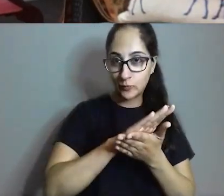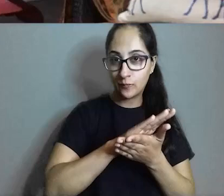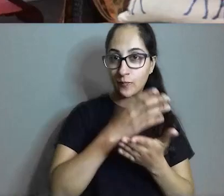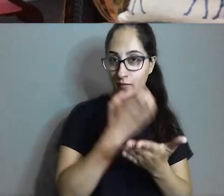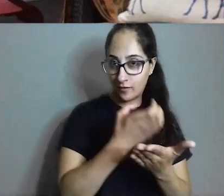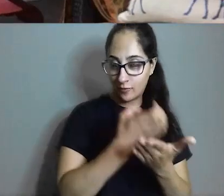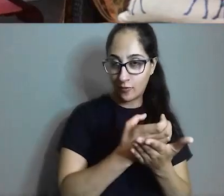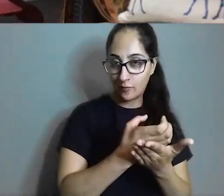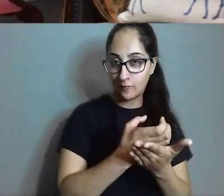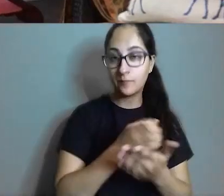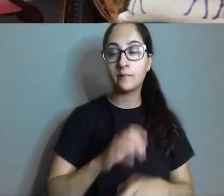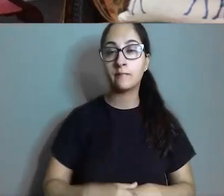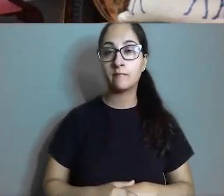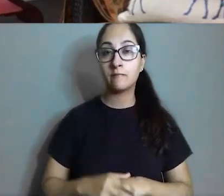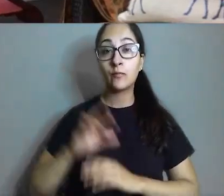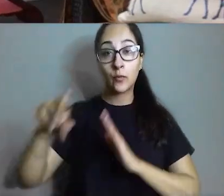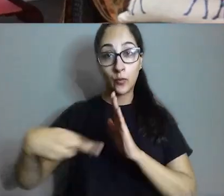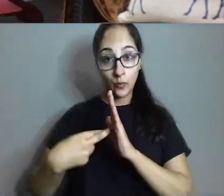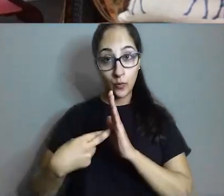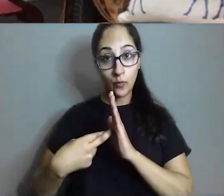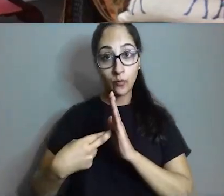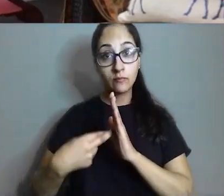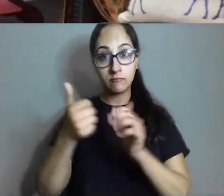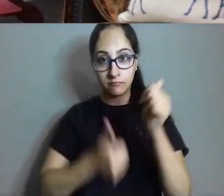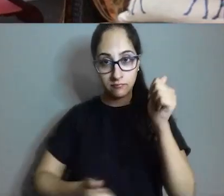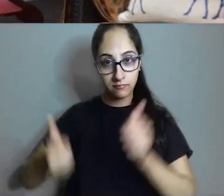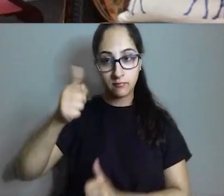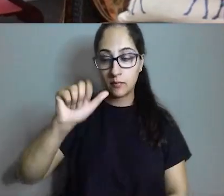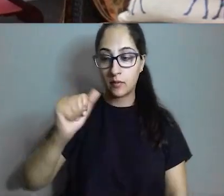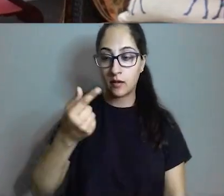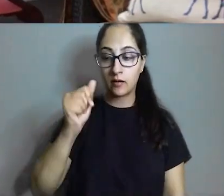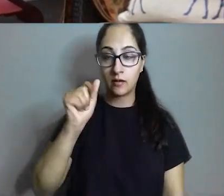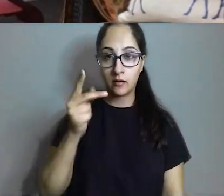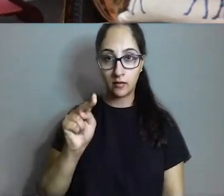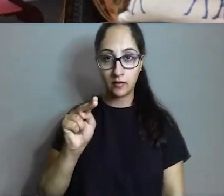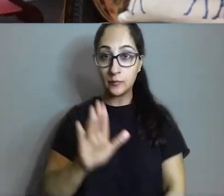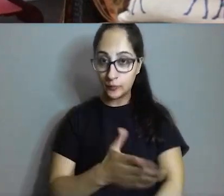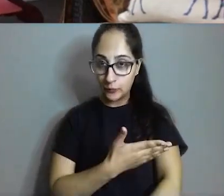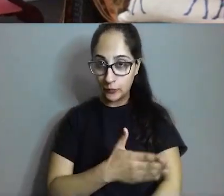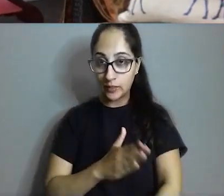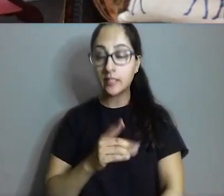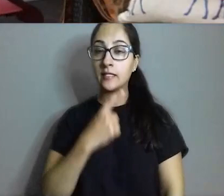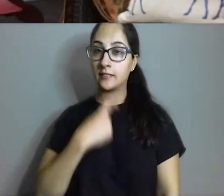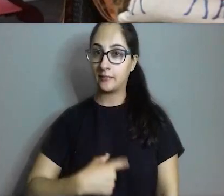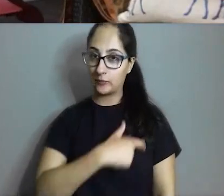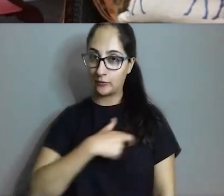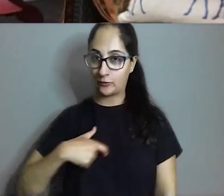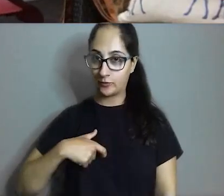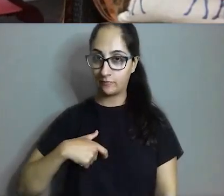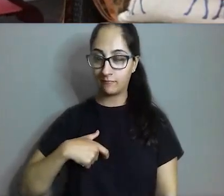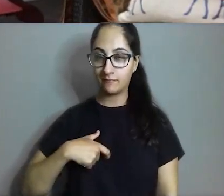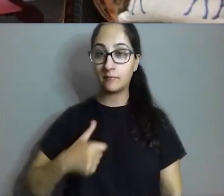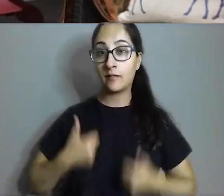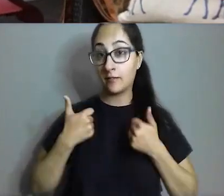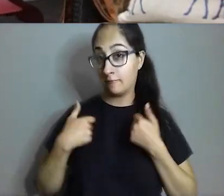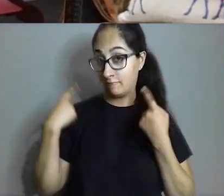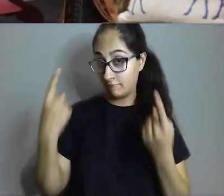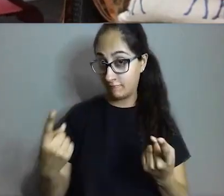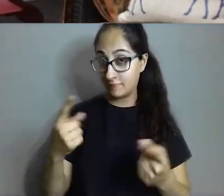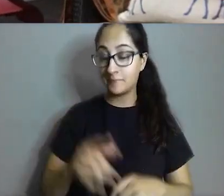of Economics. She served as the director of the Aga Khan Music Programme at the Geneva-based Aga Khan Trust for Culture